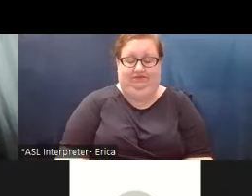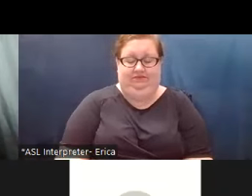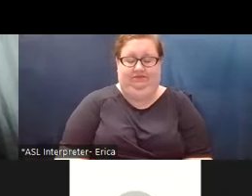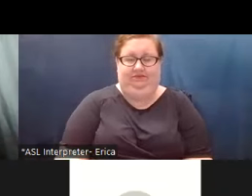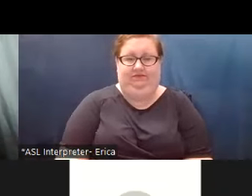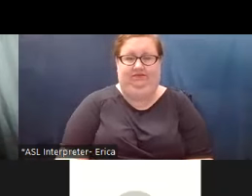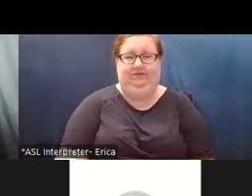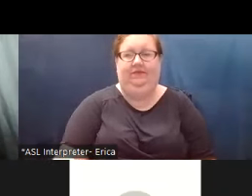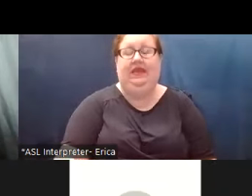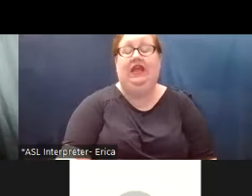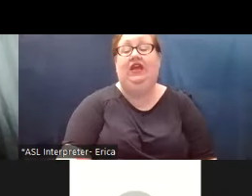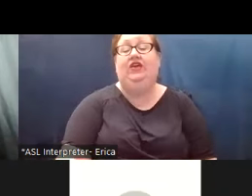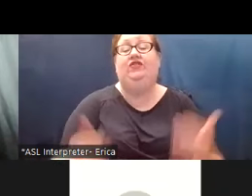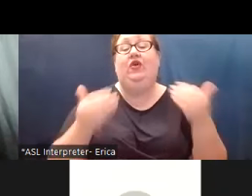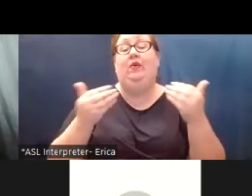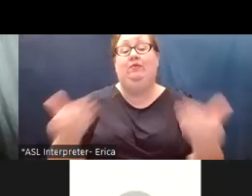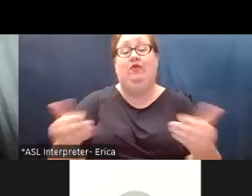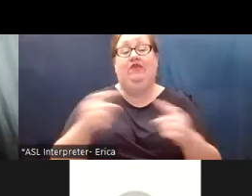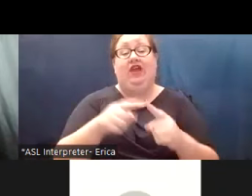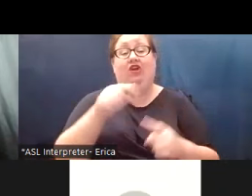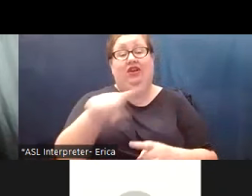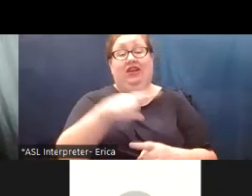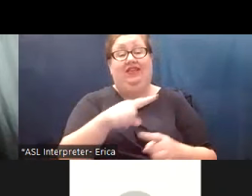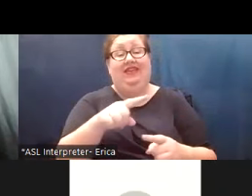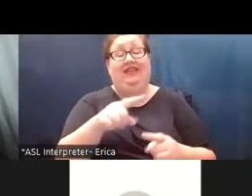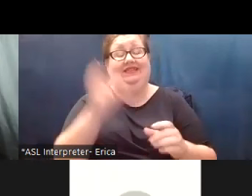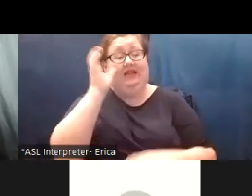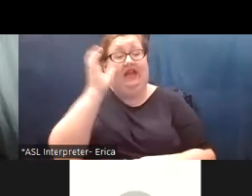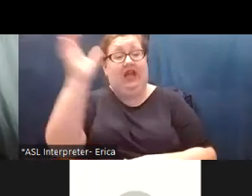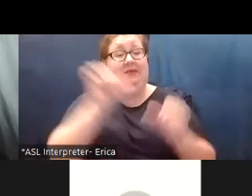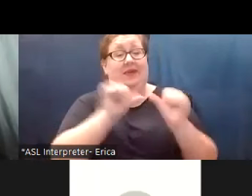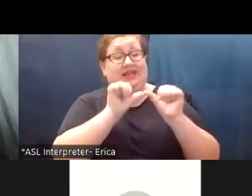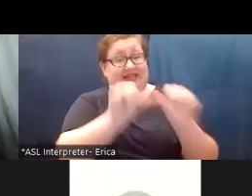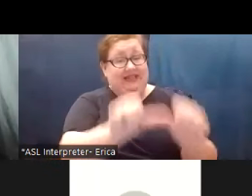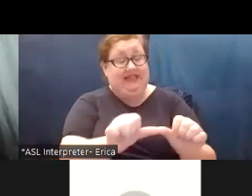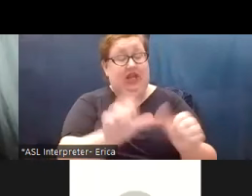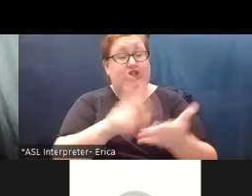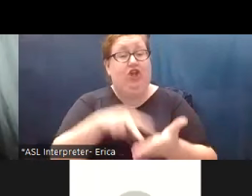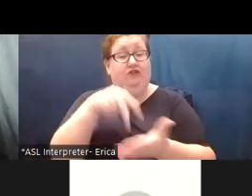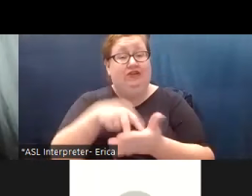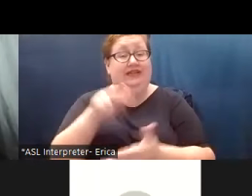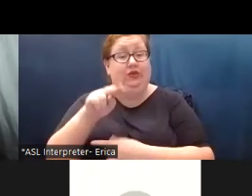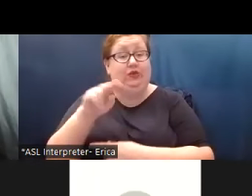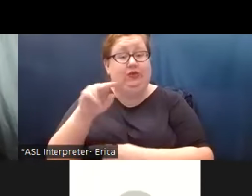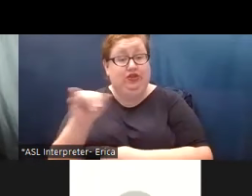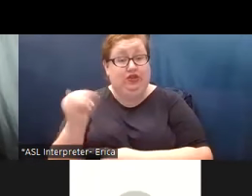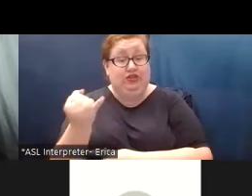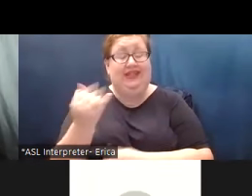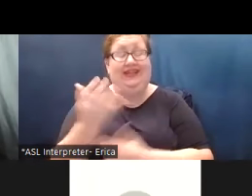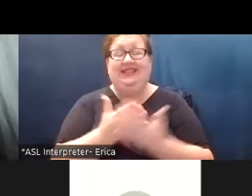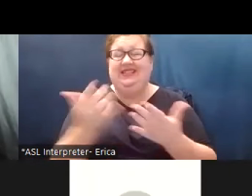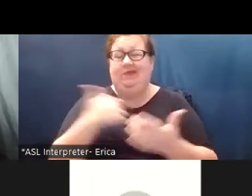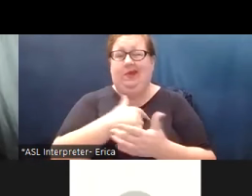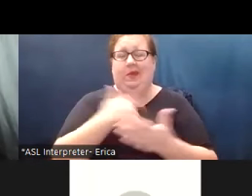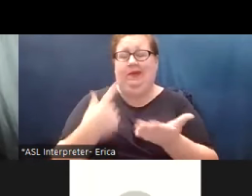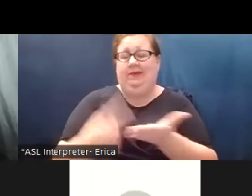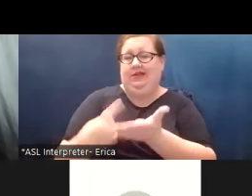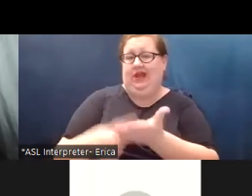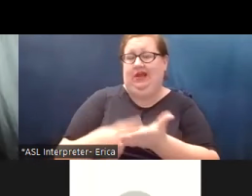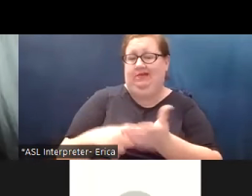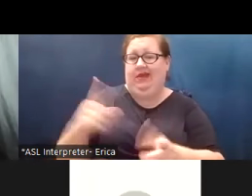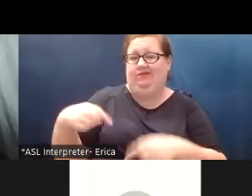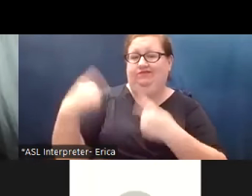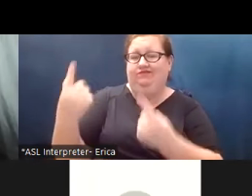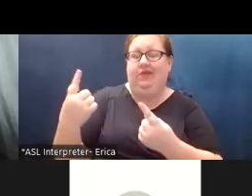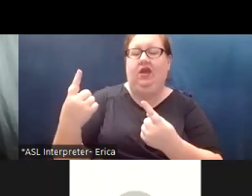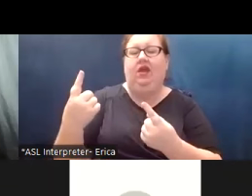Well, then moving on to sort of this, concept of continuation of Resilient New Jersey, something that, we've been talking about is kind of,